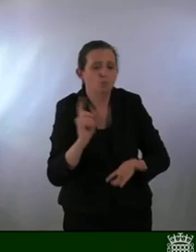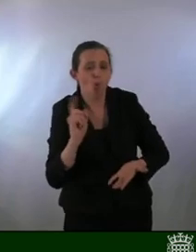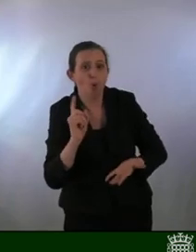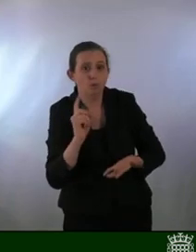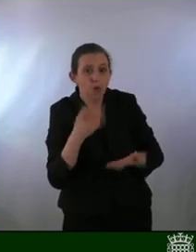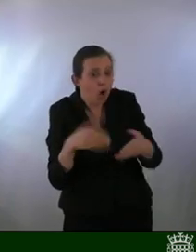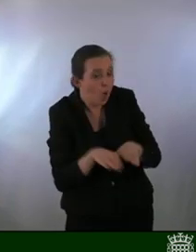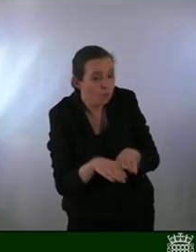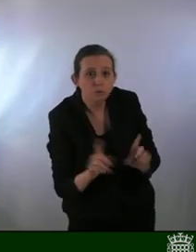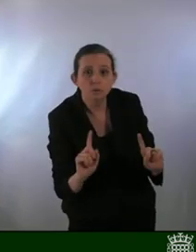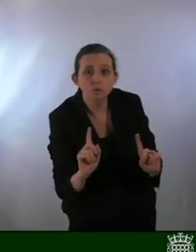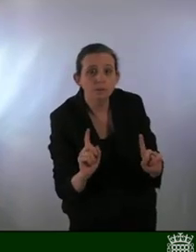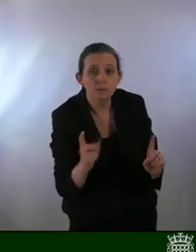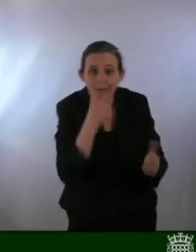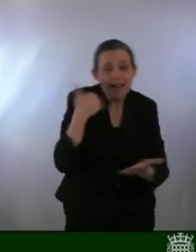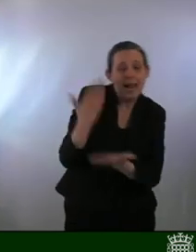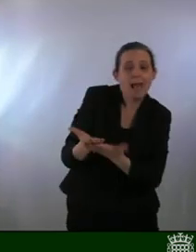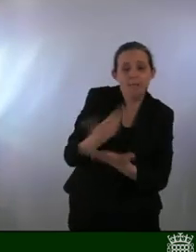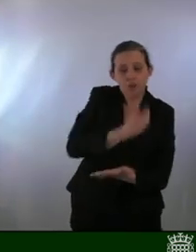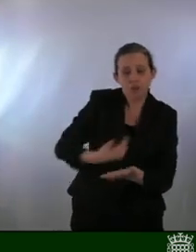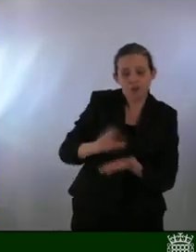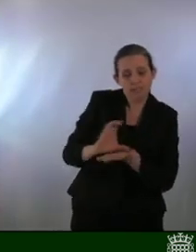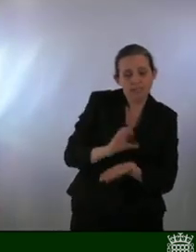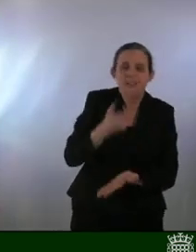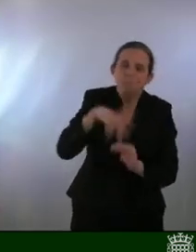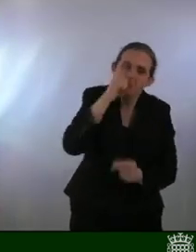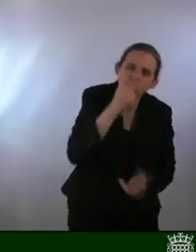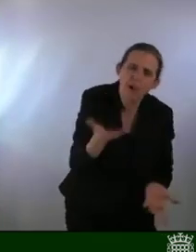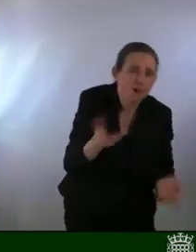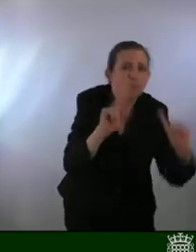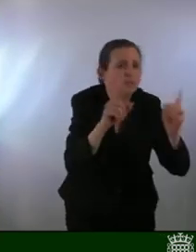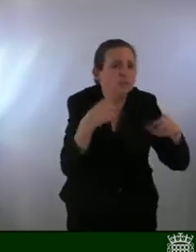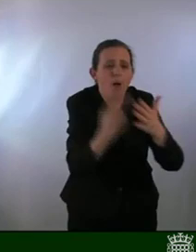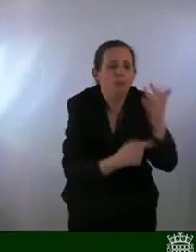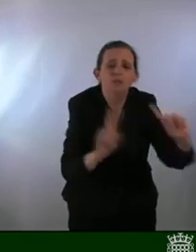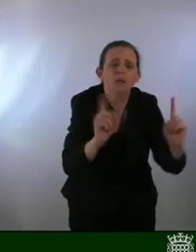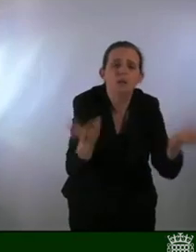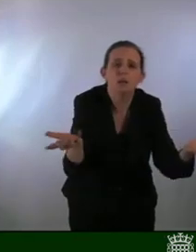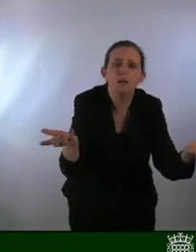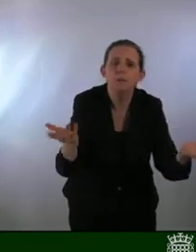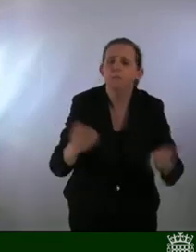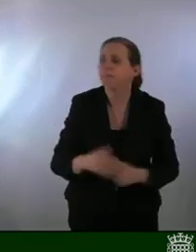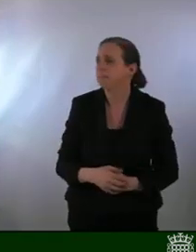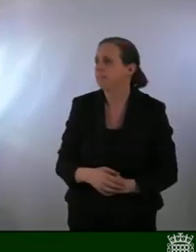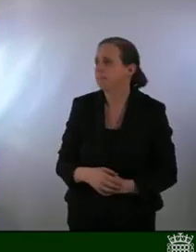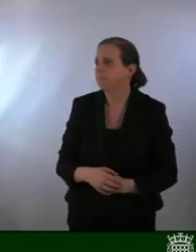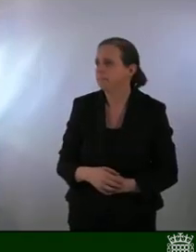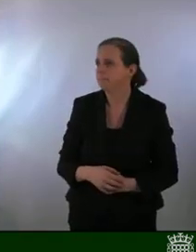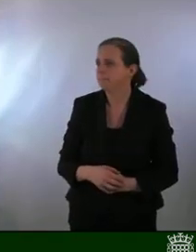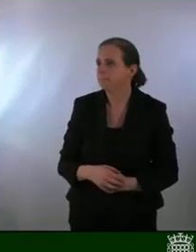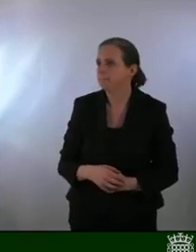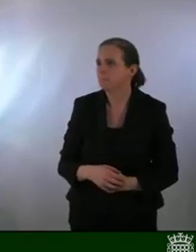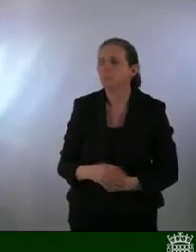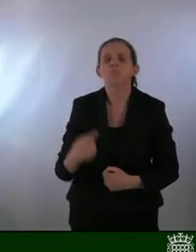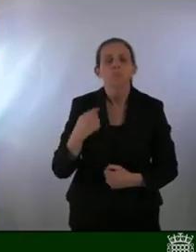they should close or not, so that they can claim on insurance if they're able to? Well, we're advising against